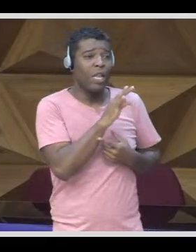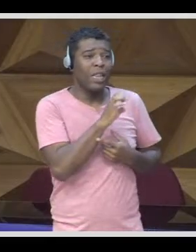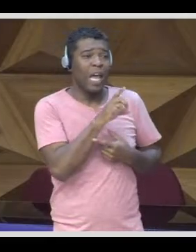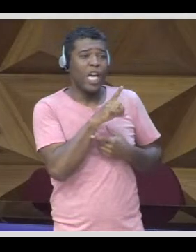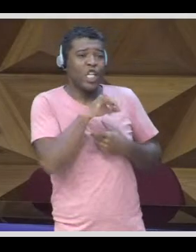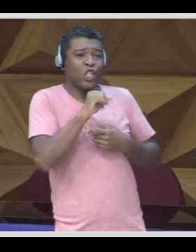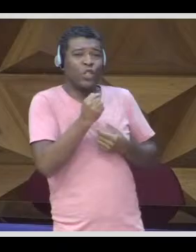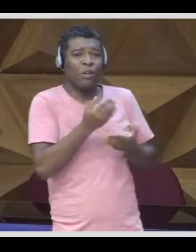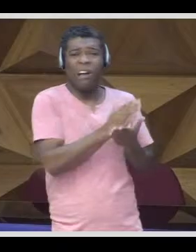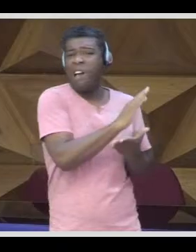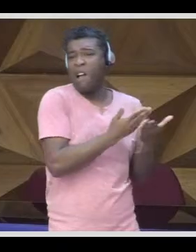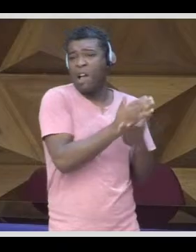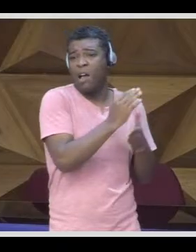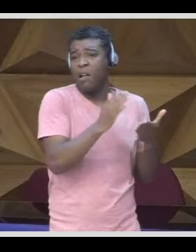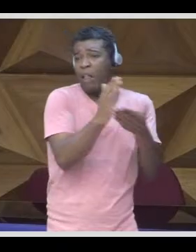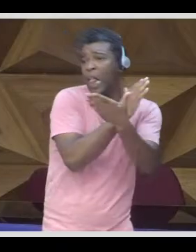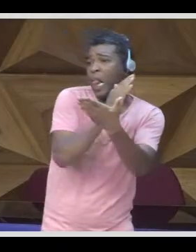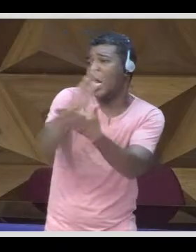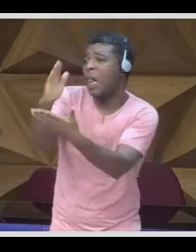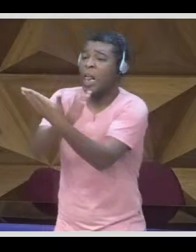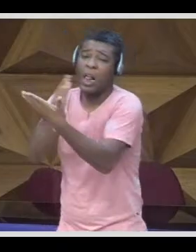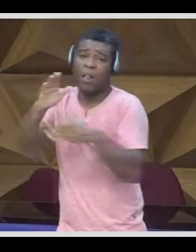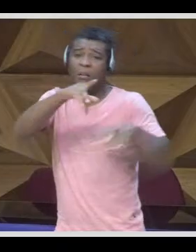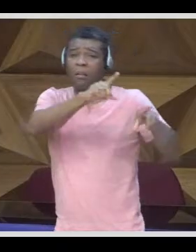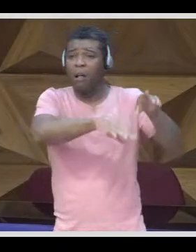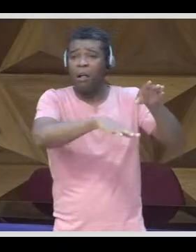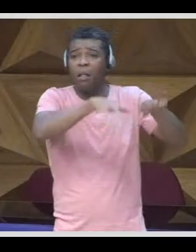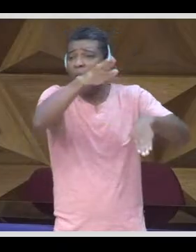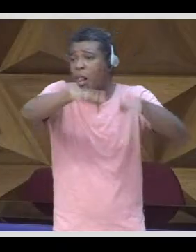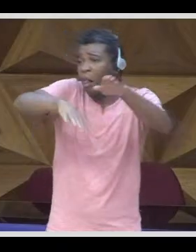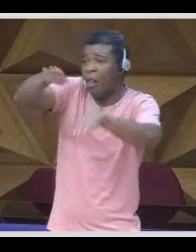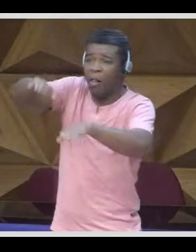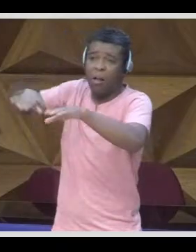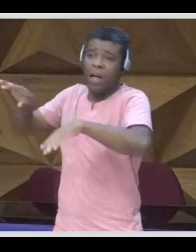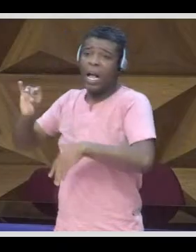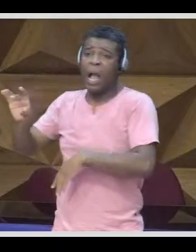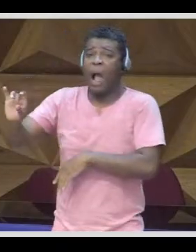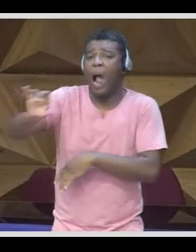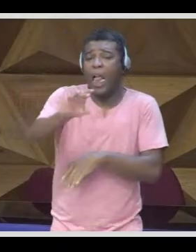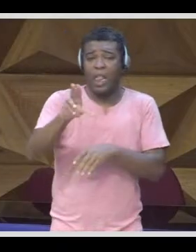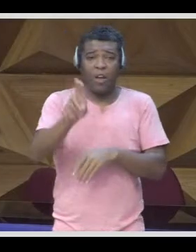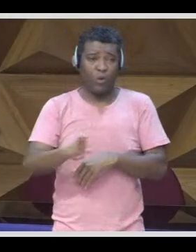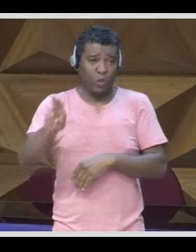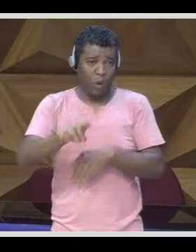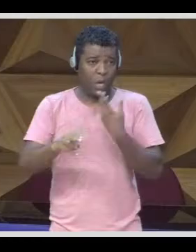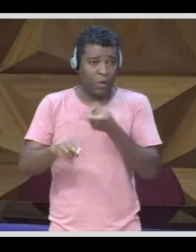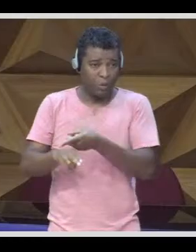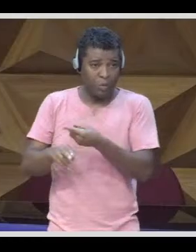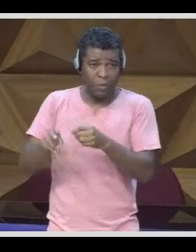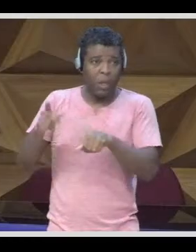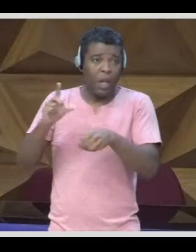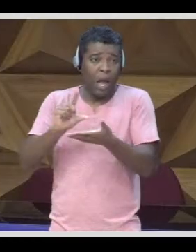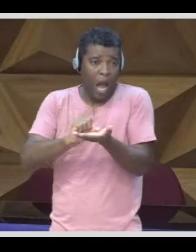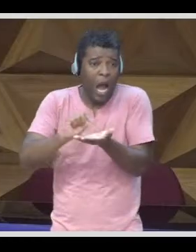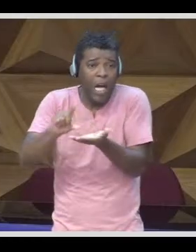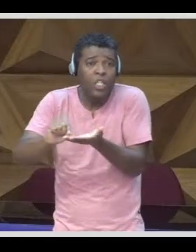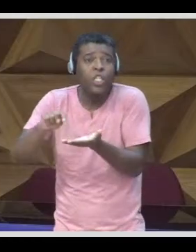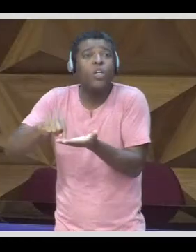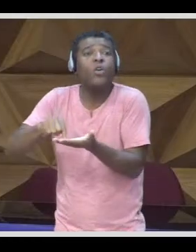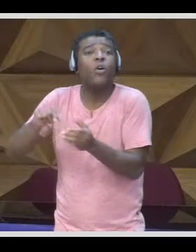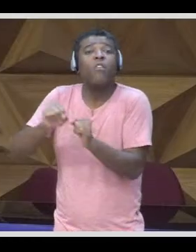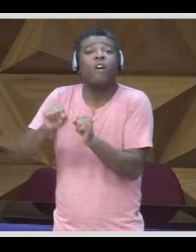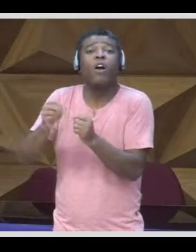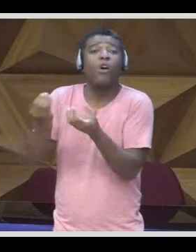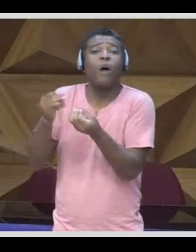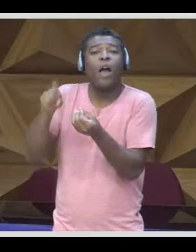from your past history. And what this paper did was to propose how to infer that. Great. I thought